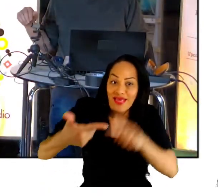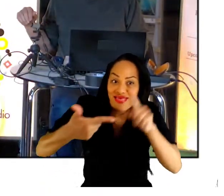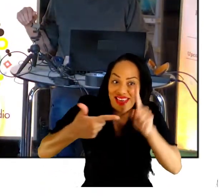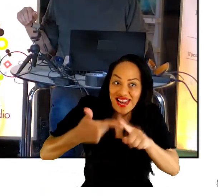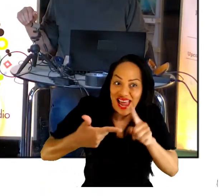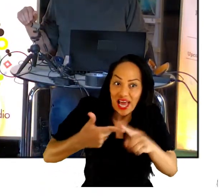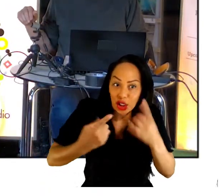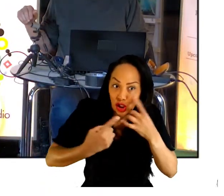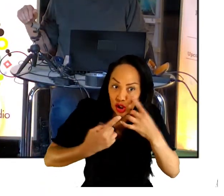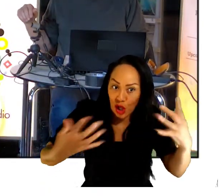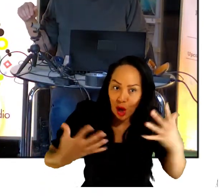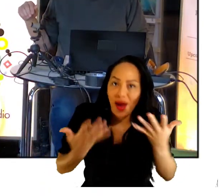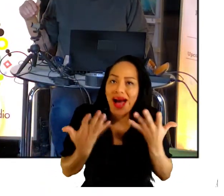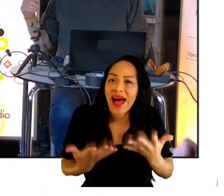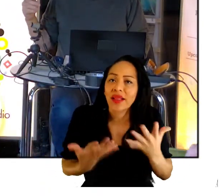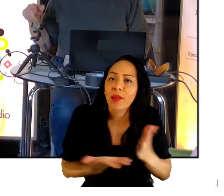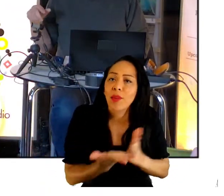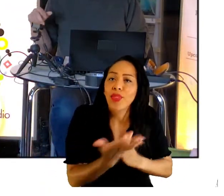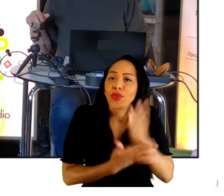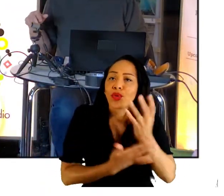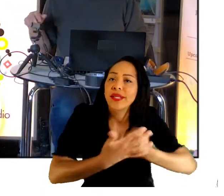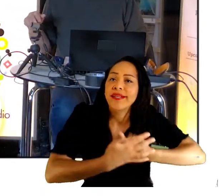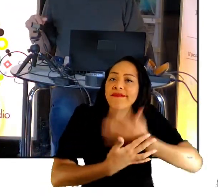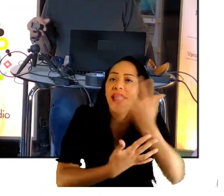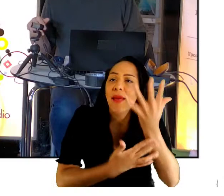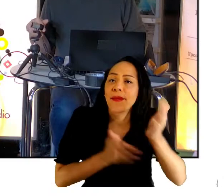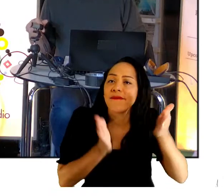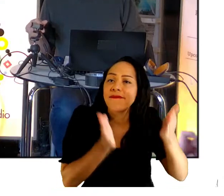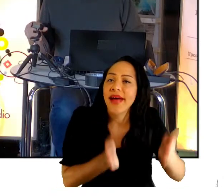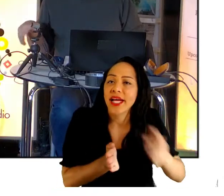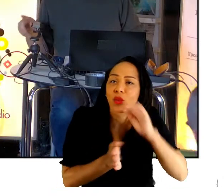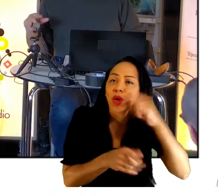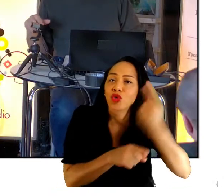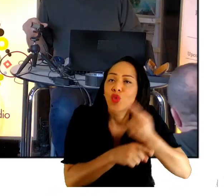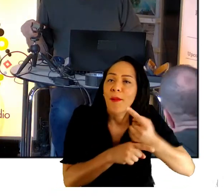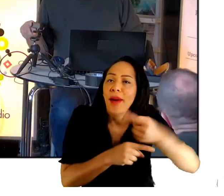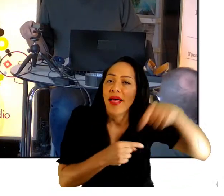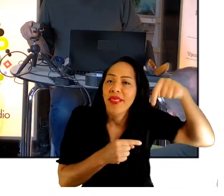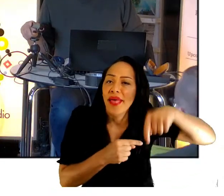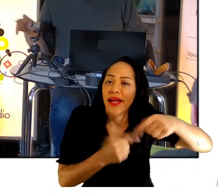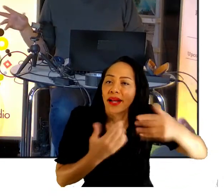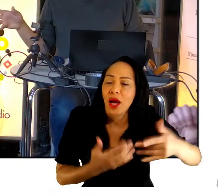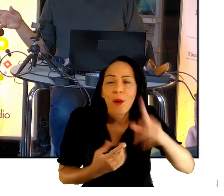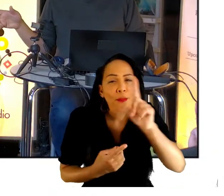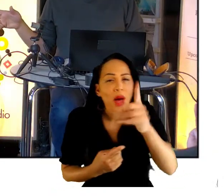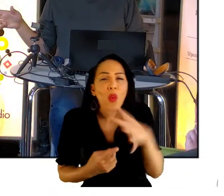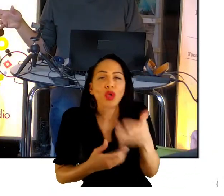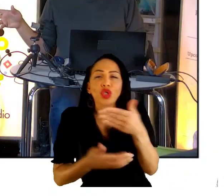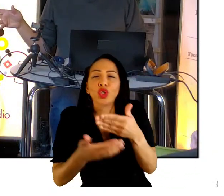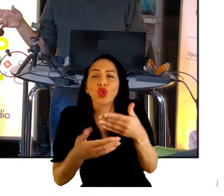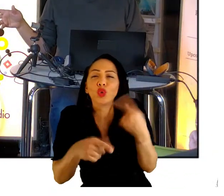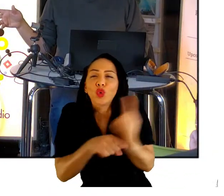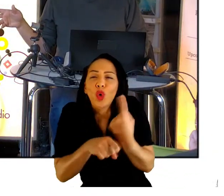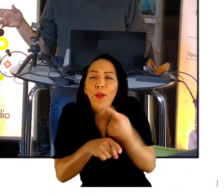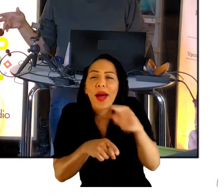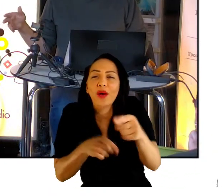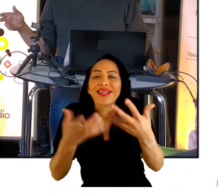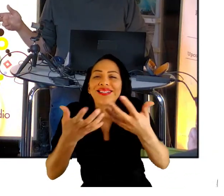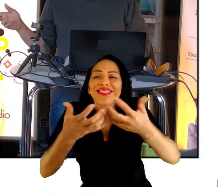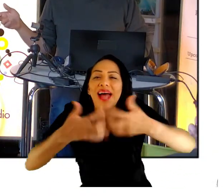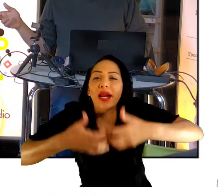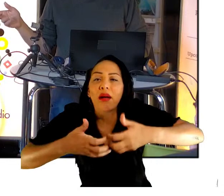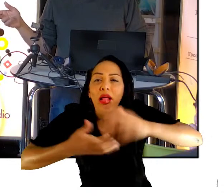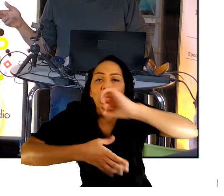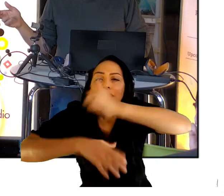that. I want to explain a little bit about the technical setup of our stage and about